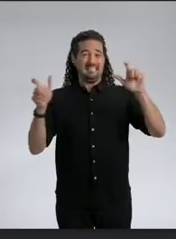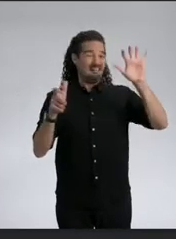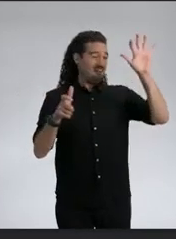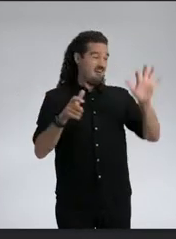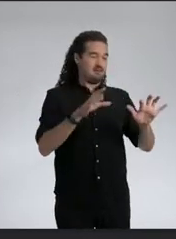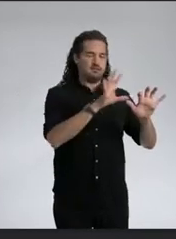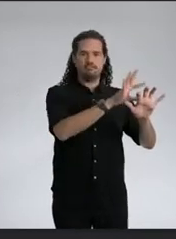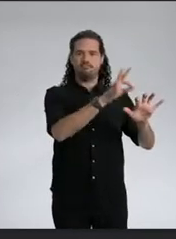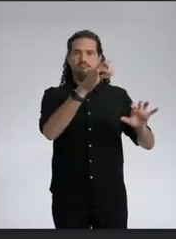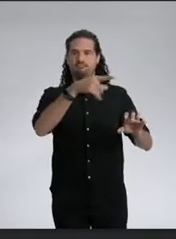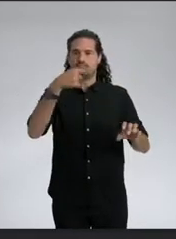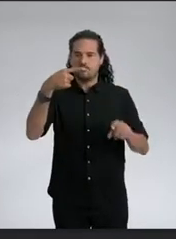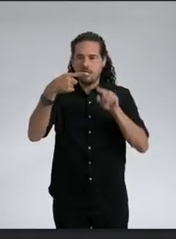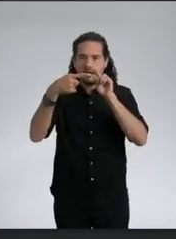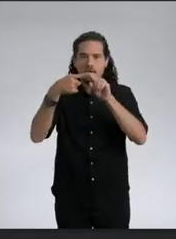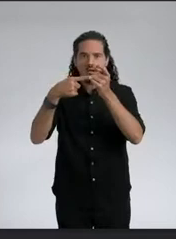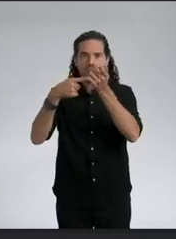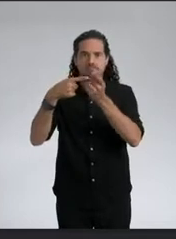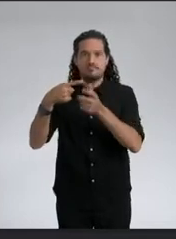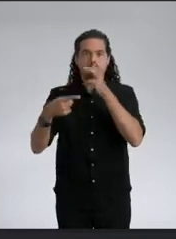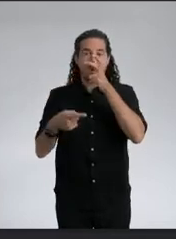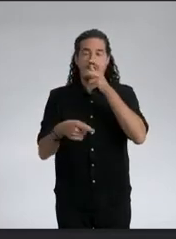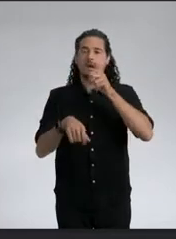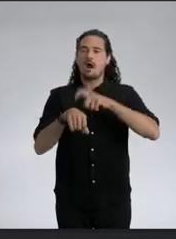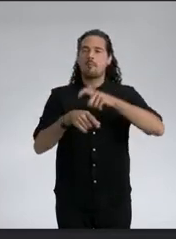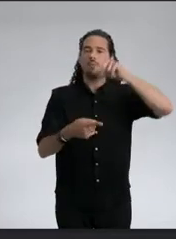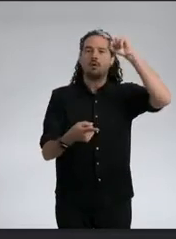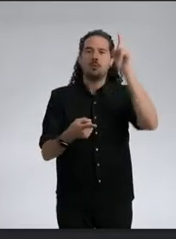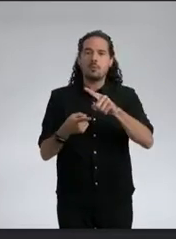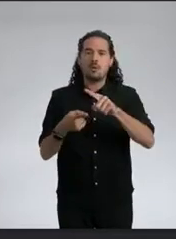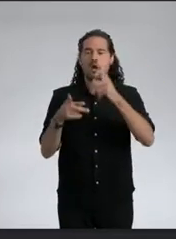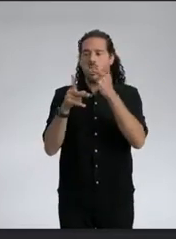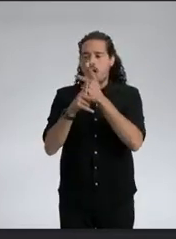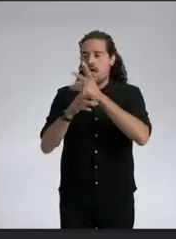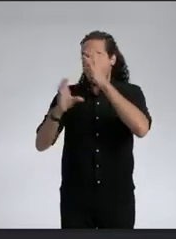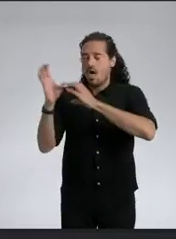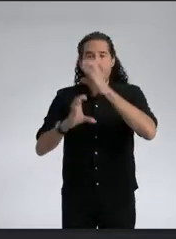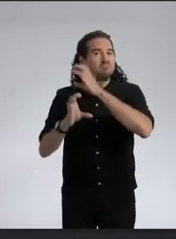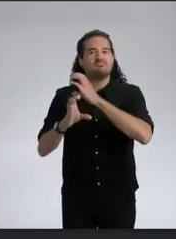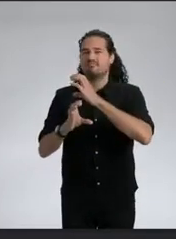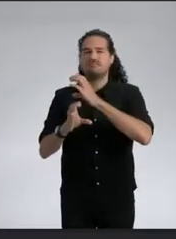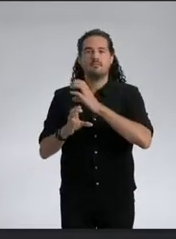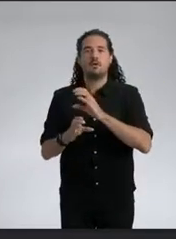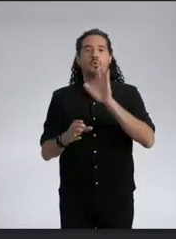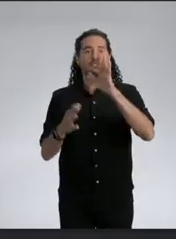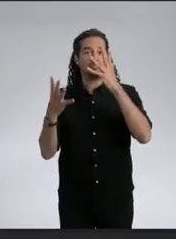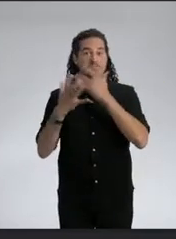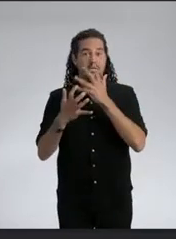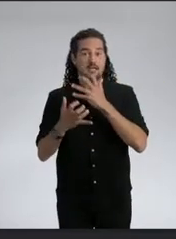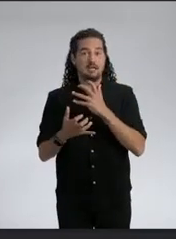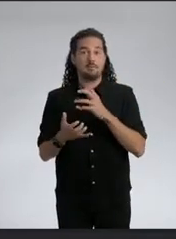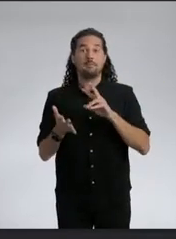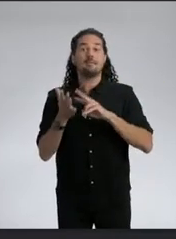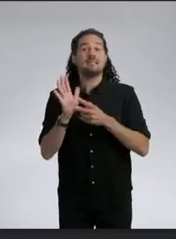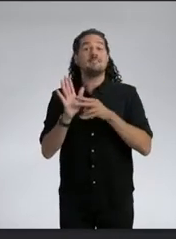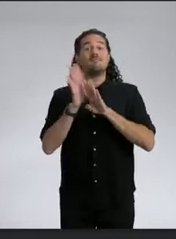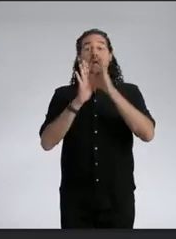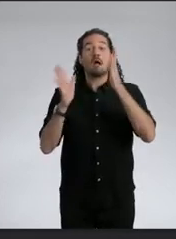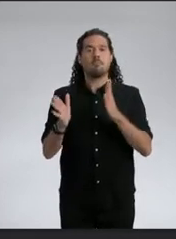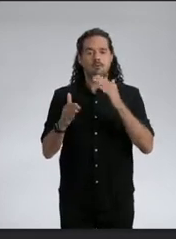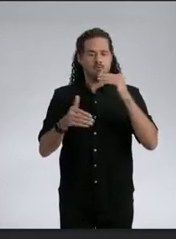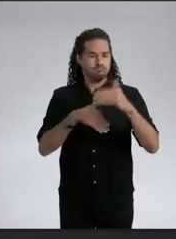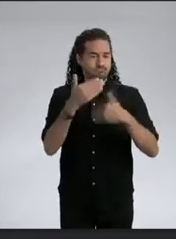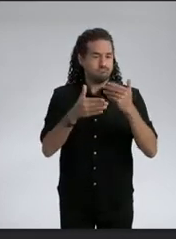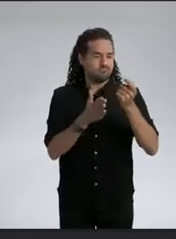can dramatically reduce the time it takes you to iterate and debug your largest shaders, which lets you develop faster and focus on adding features and performance to